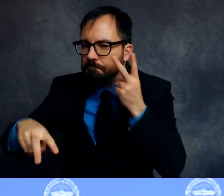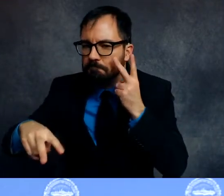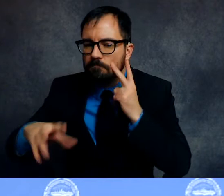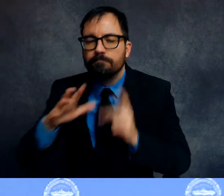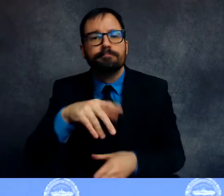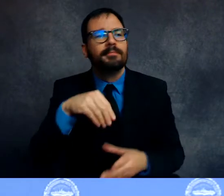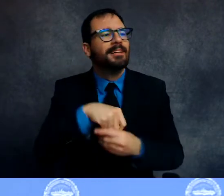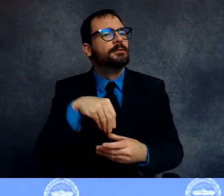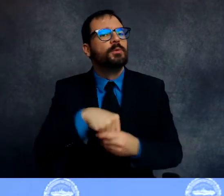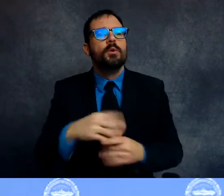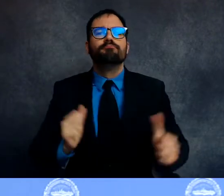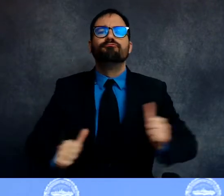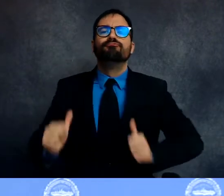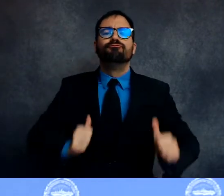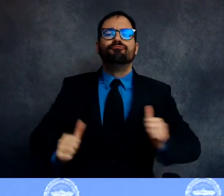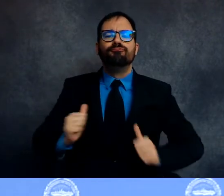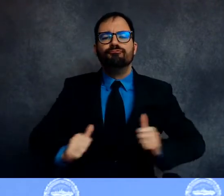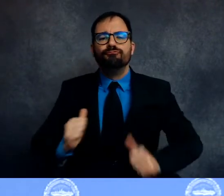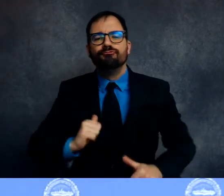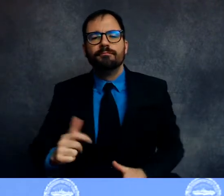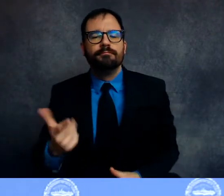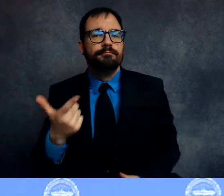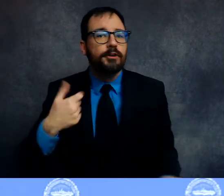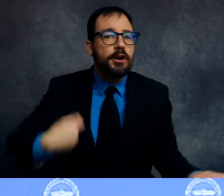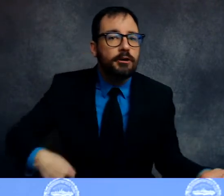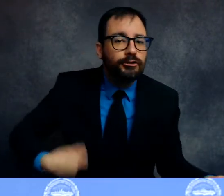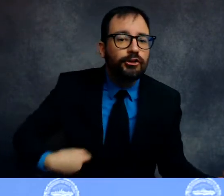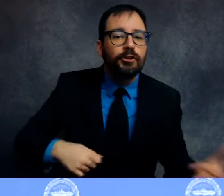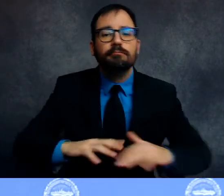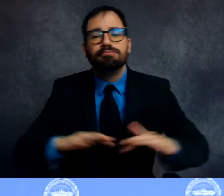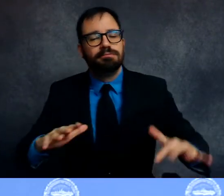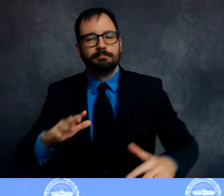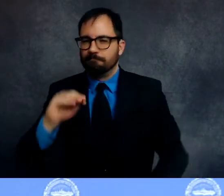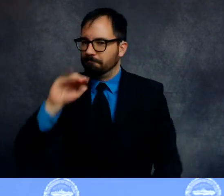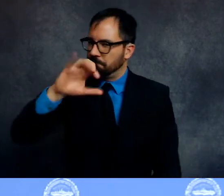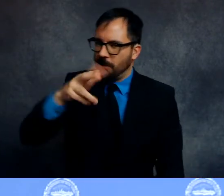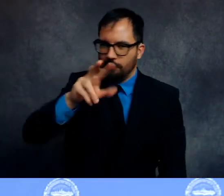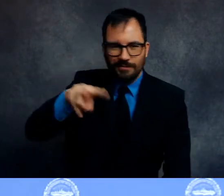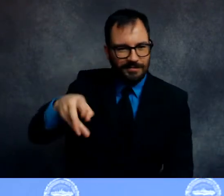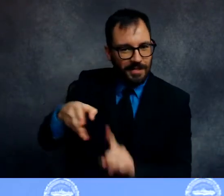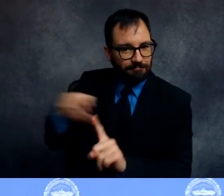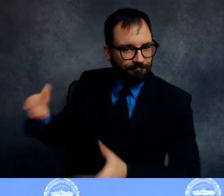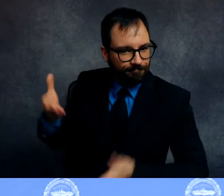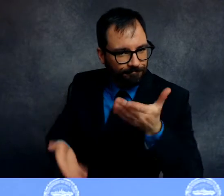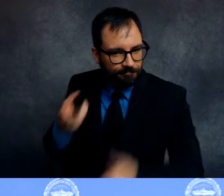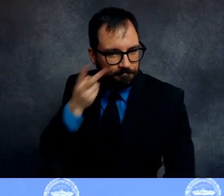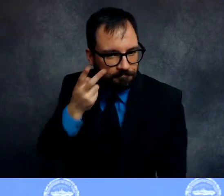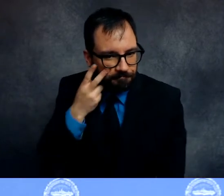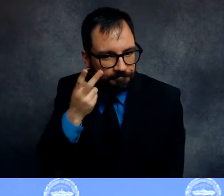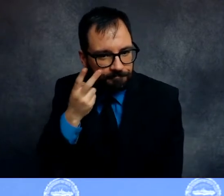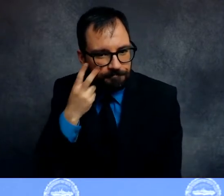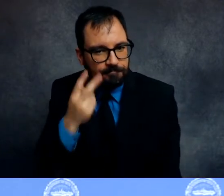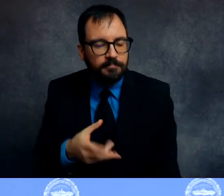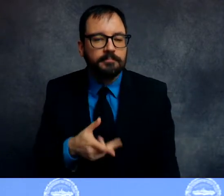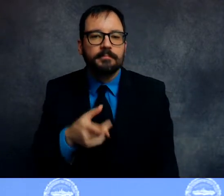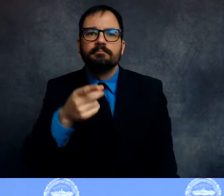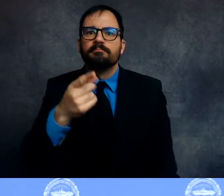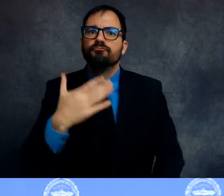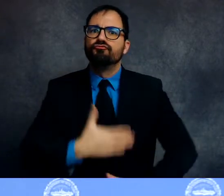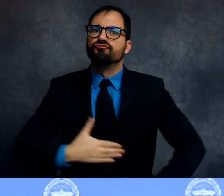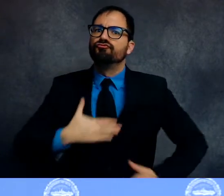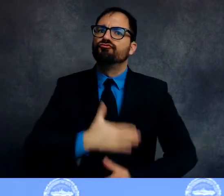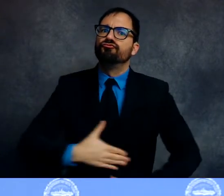are not opening indoor performance venues like concert halls and theaters until at least March 22nd. And we are not opening